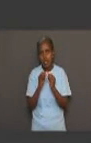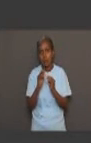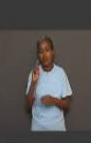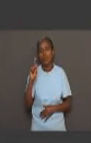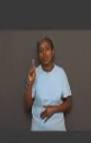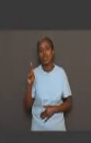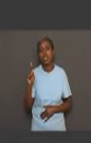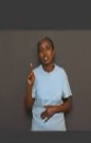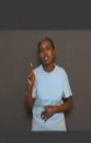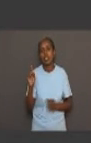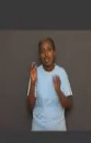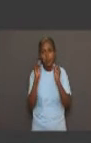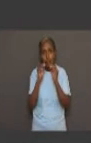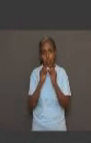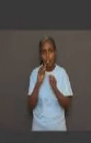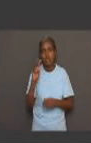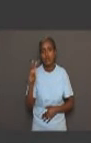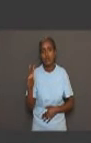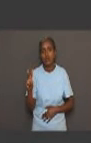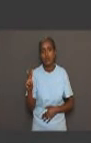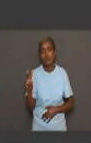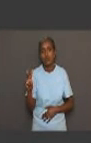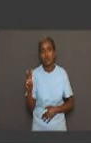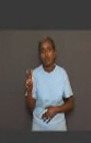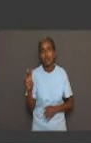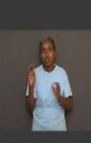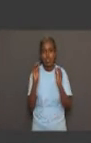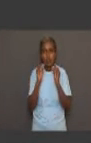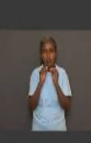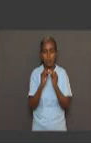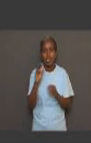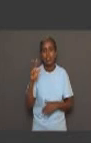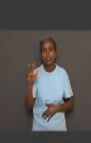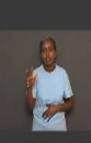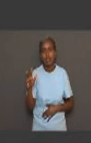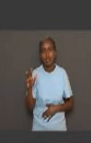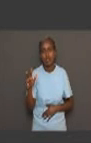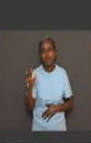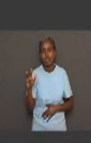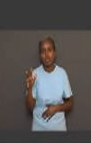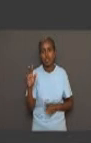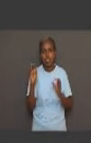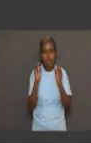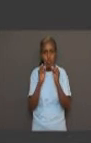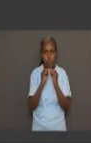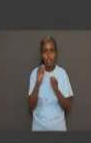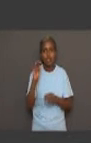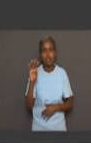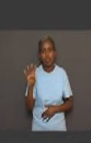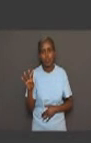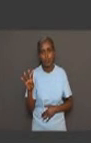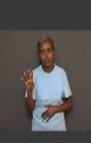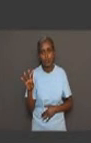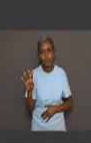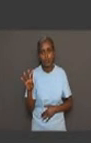sum of 1 plus 2 plus 3